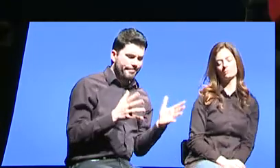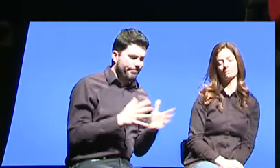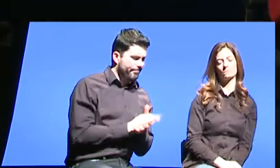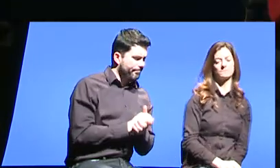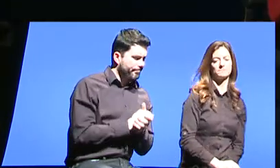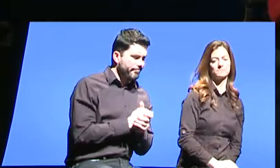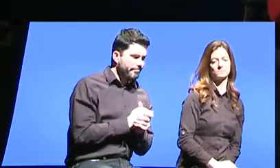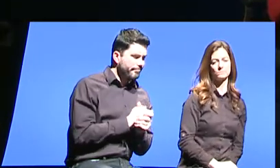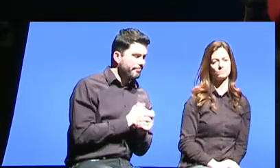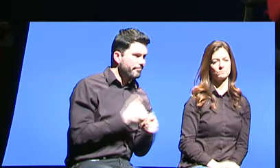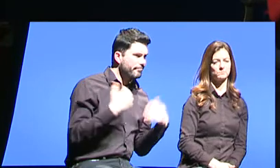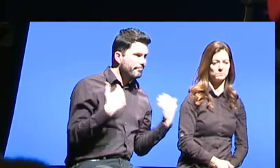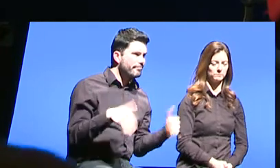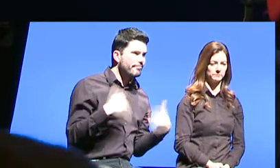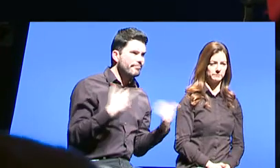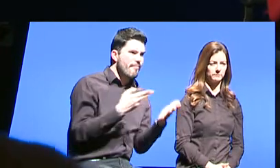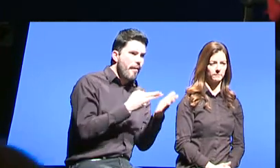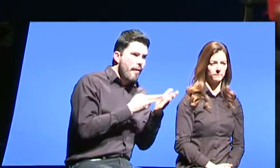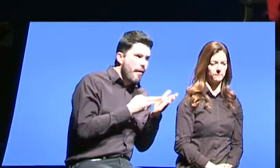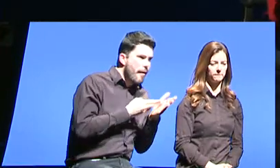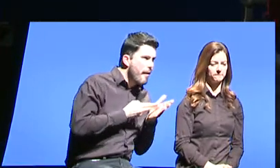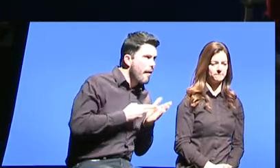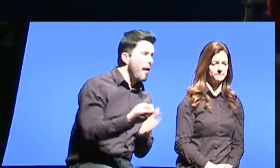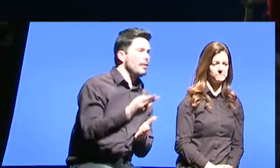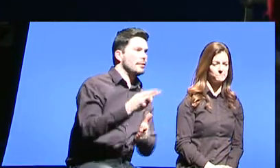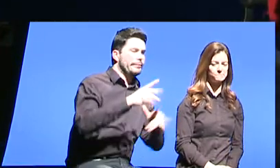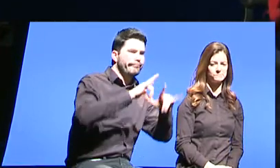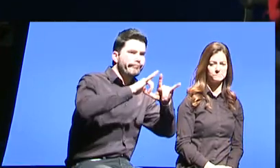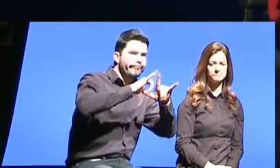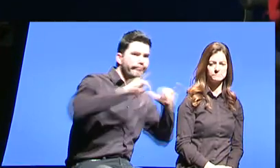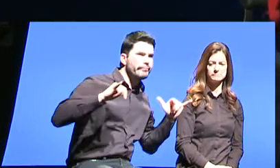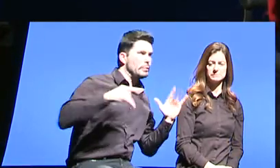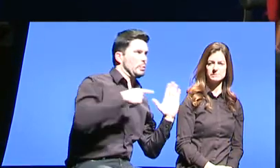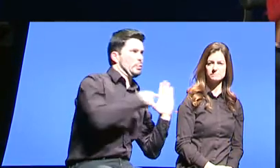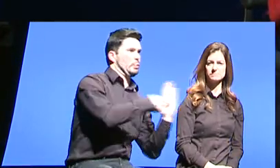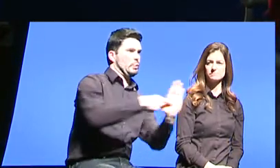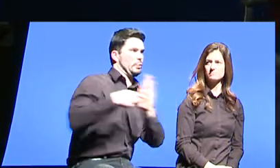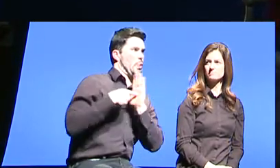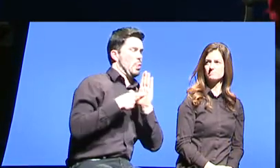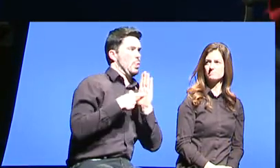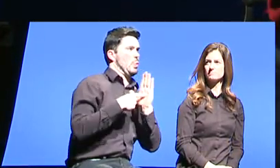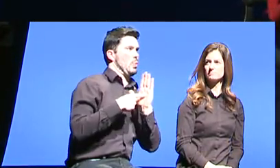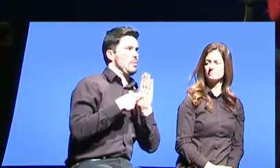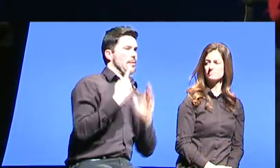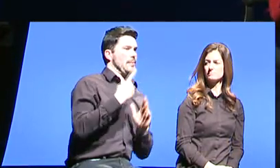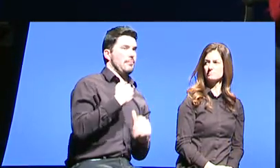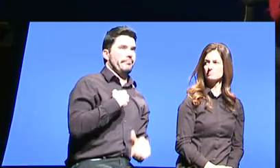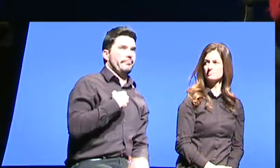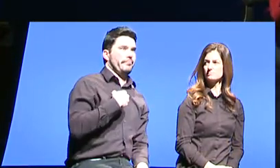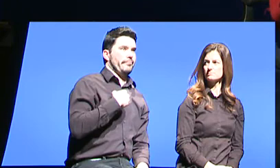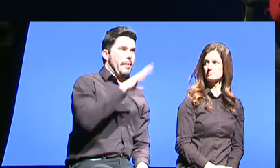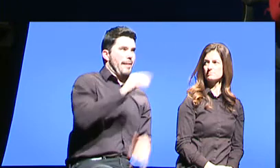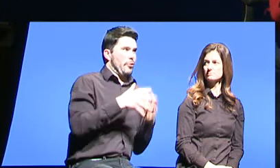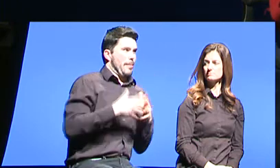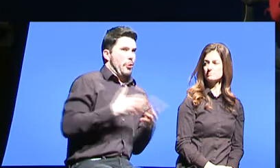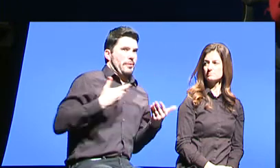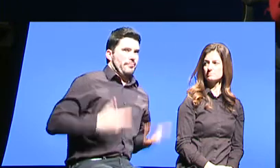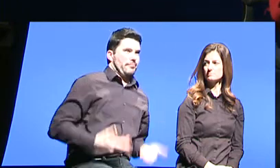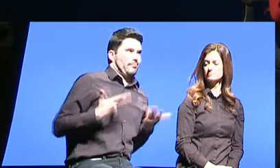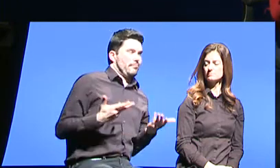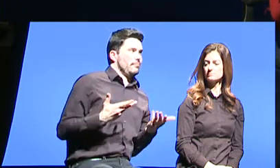a very honest and a very diverse representation of what Islam can be. I mean, I'm African American myself,